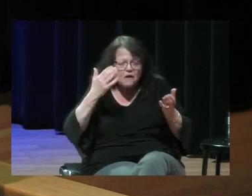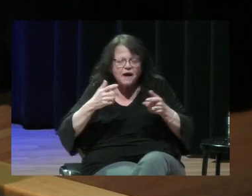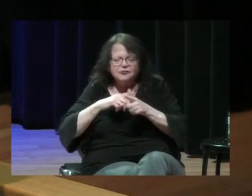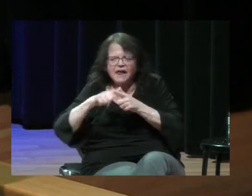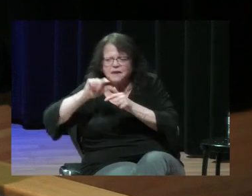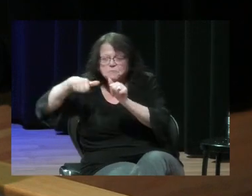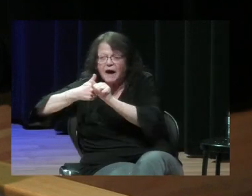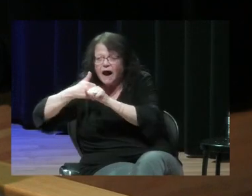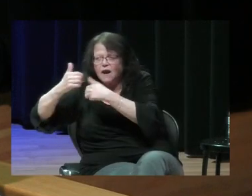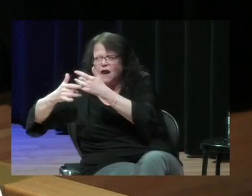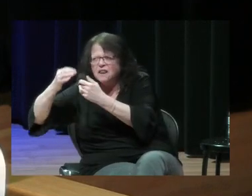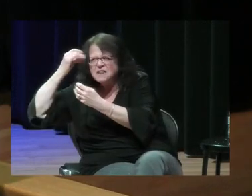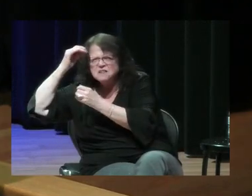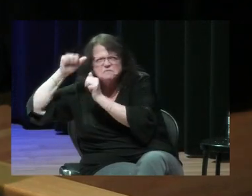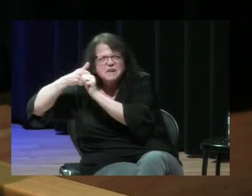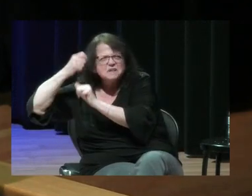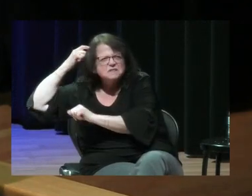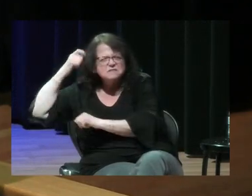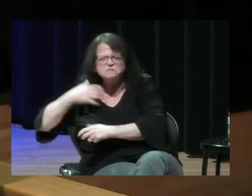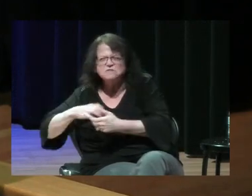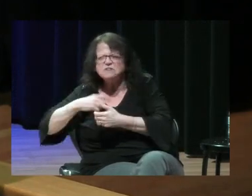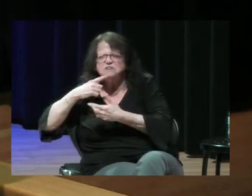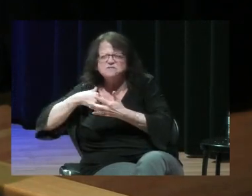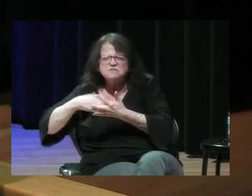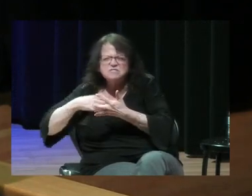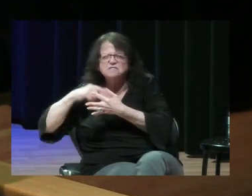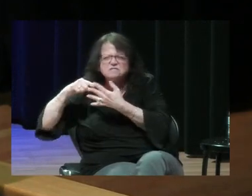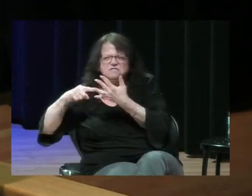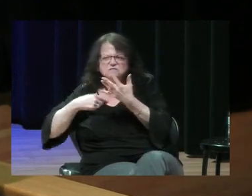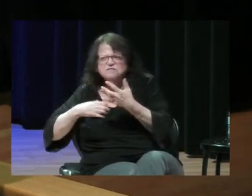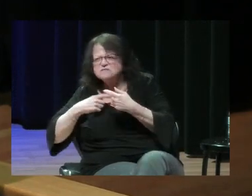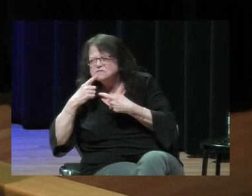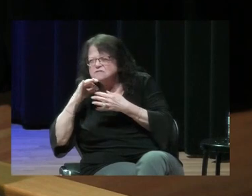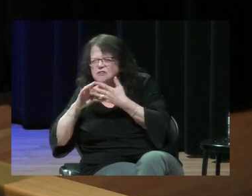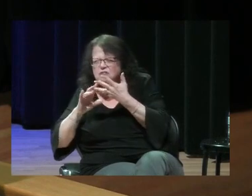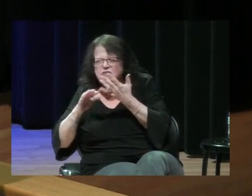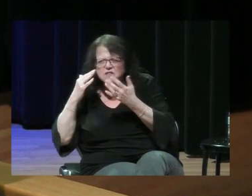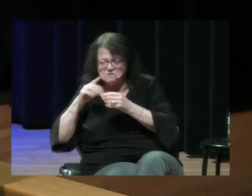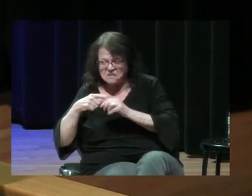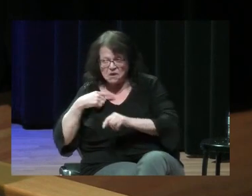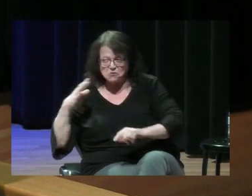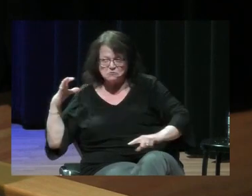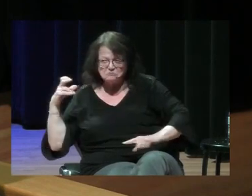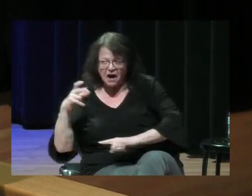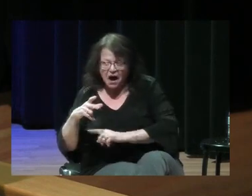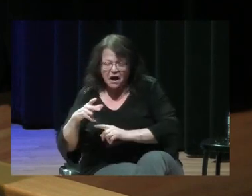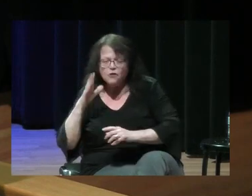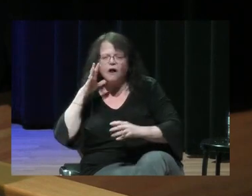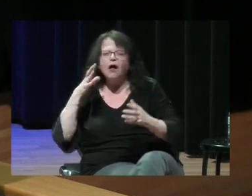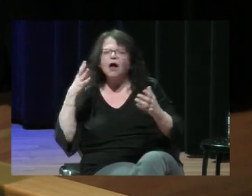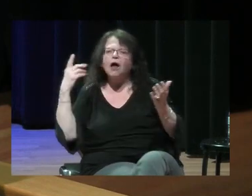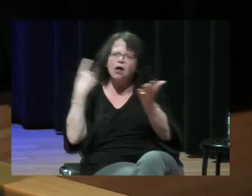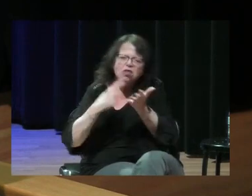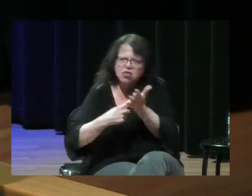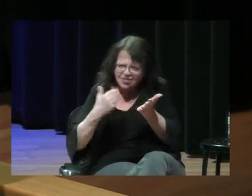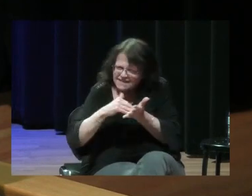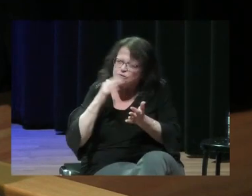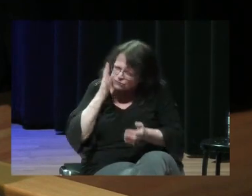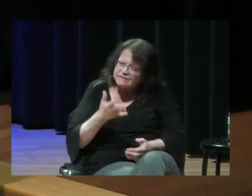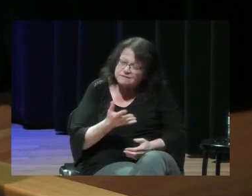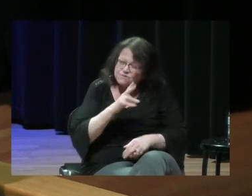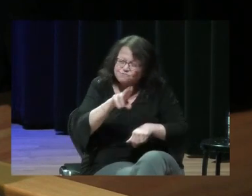wish I'd said, but then I'm going to have another one. Then I'm going to come back again. I'm going to engage again. I think that